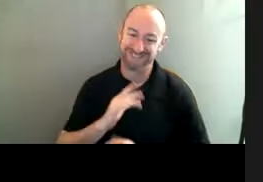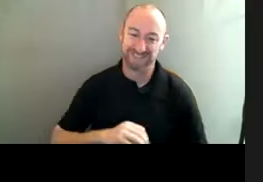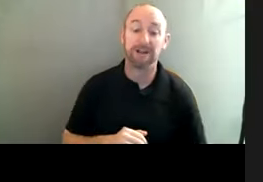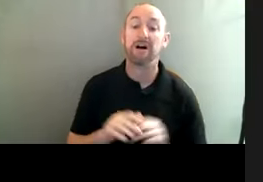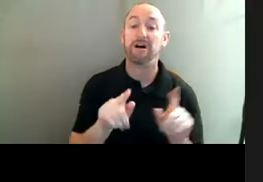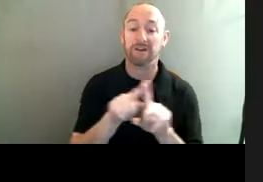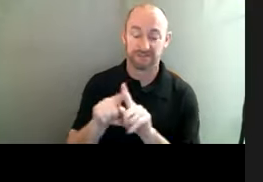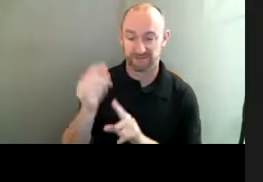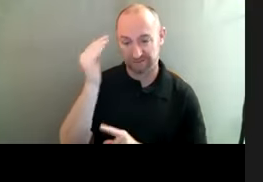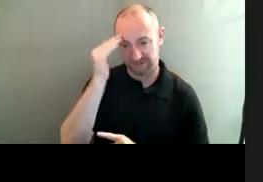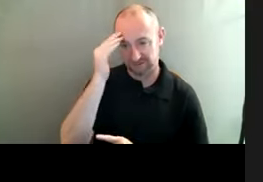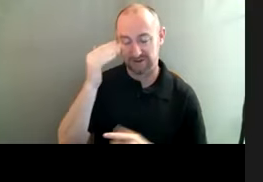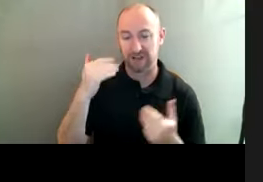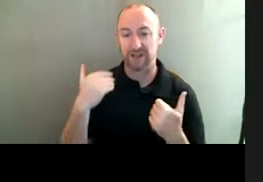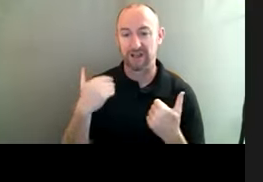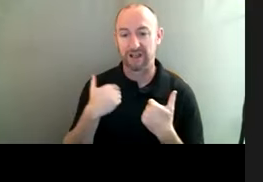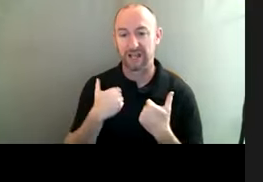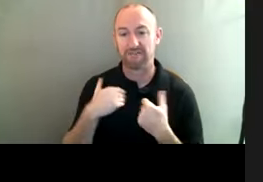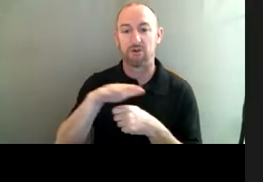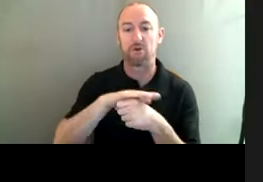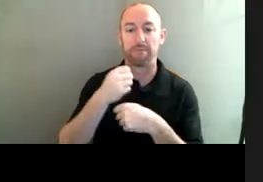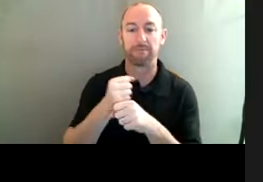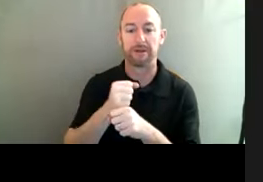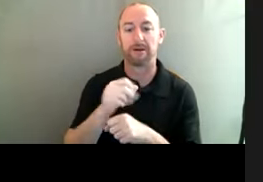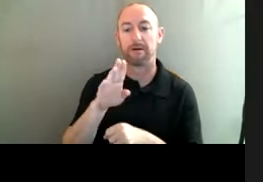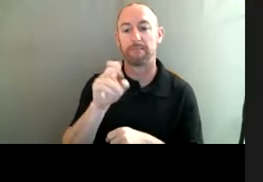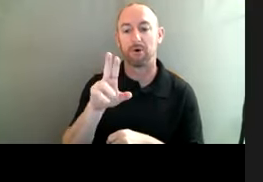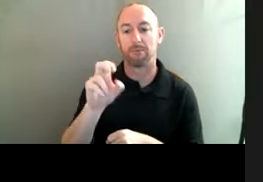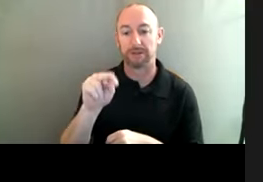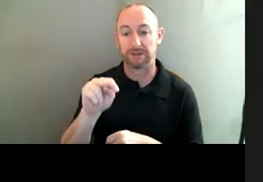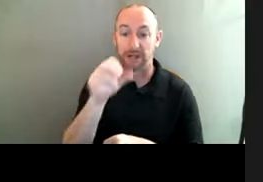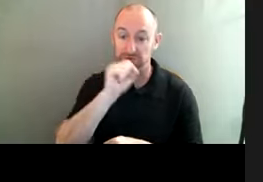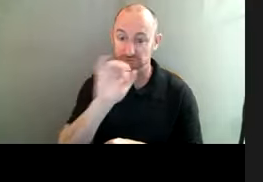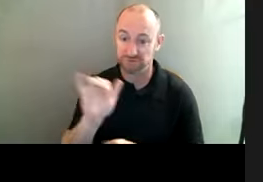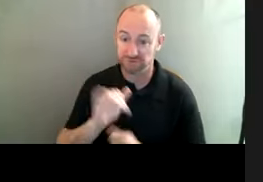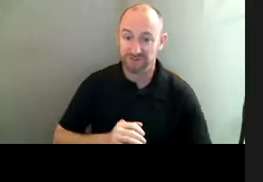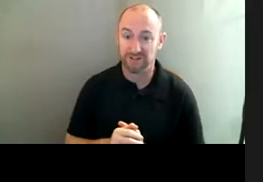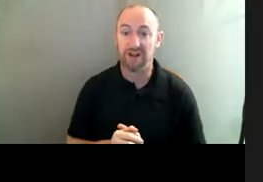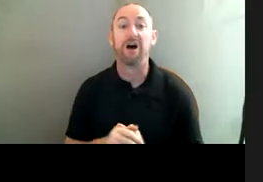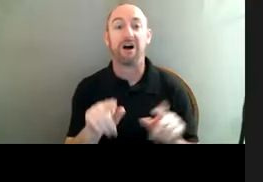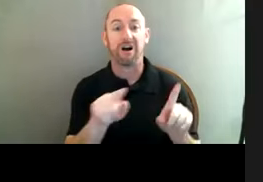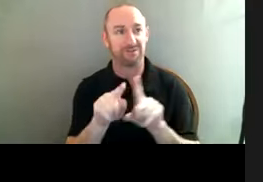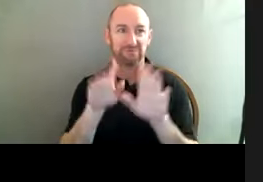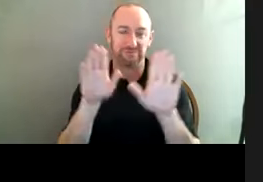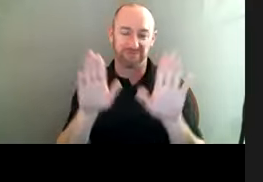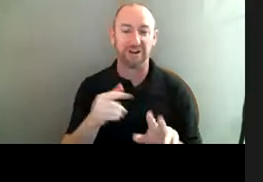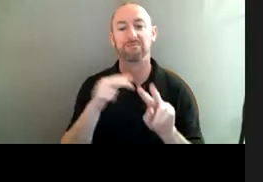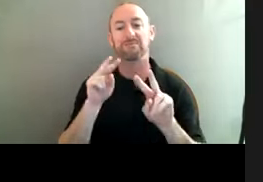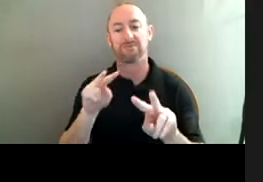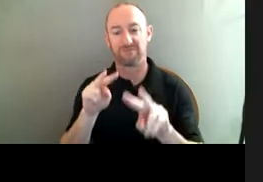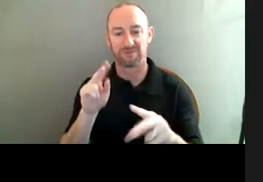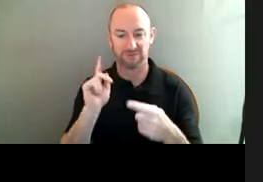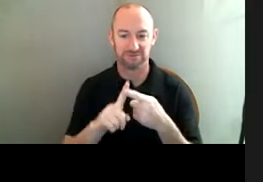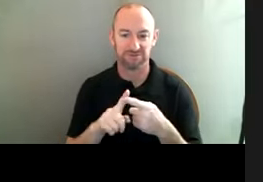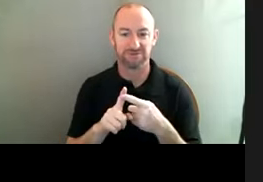also been known to have locally made bourbon ice cream too. That would also be lovely. So I am looking forward to